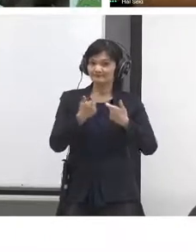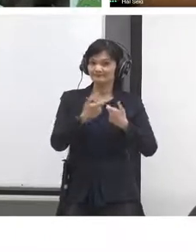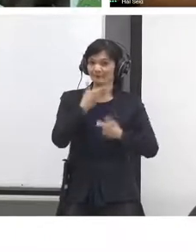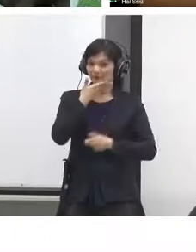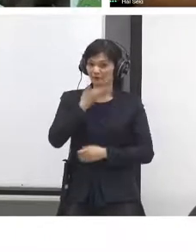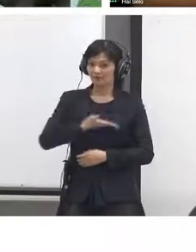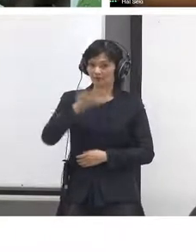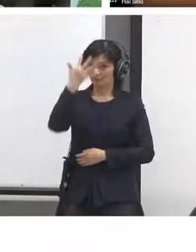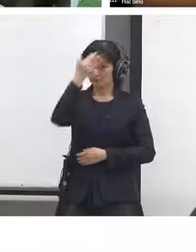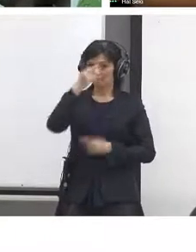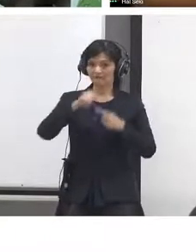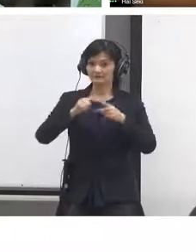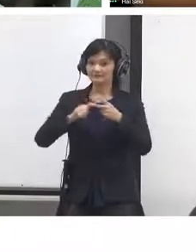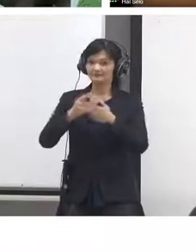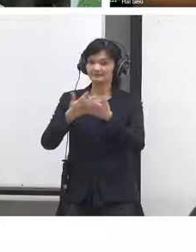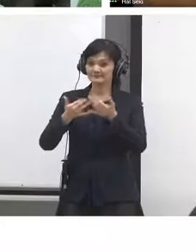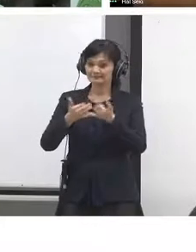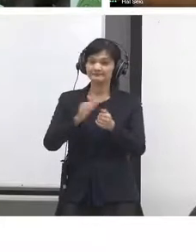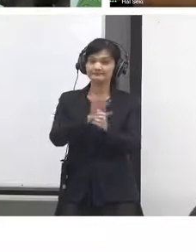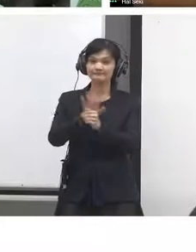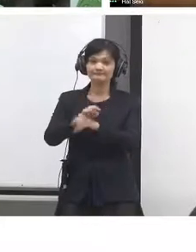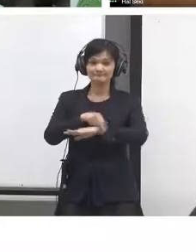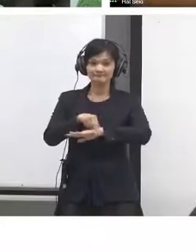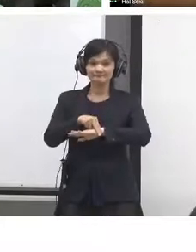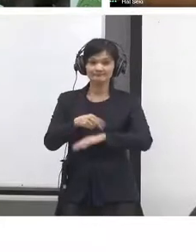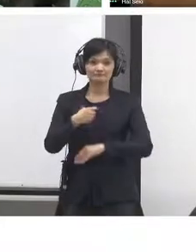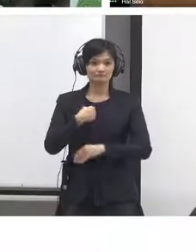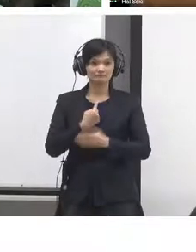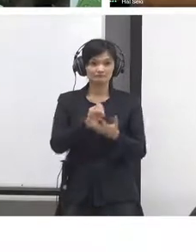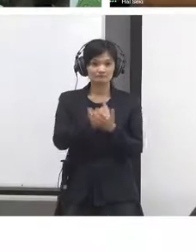for democracy. But recently,